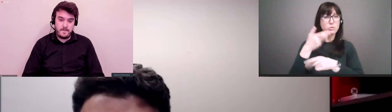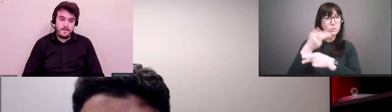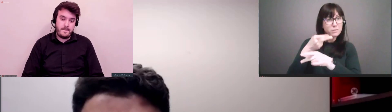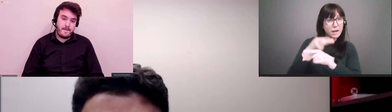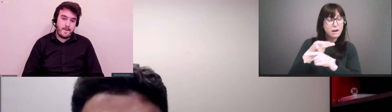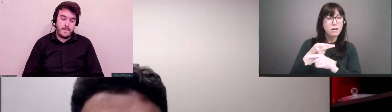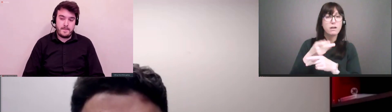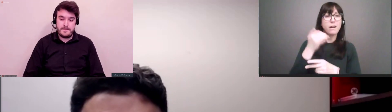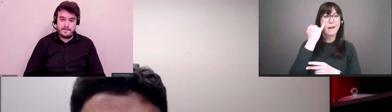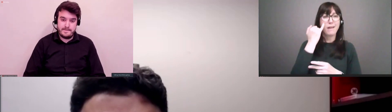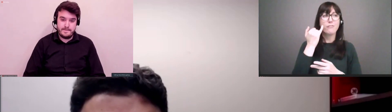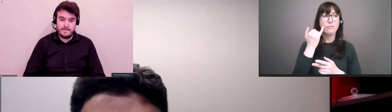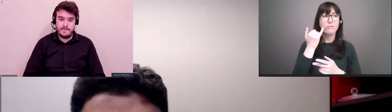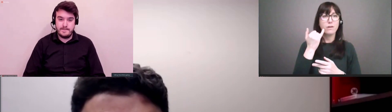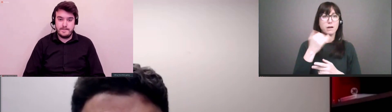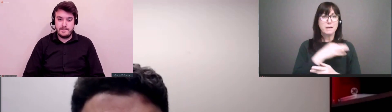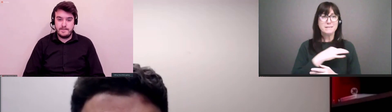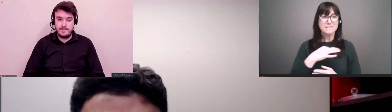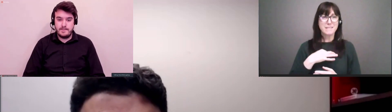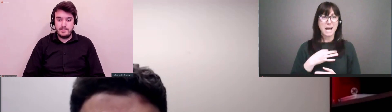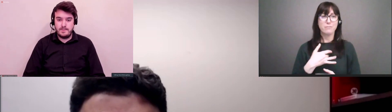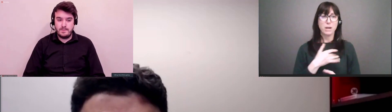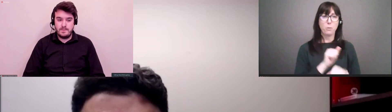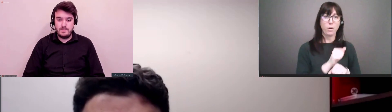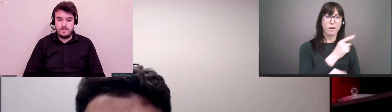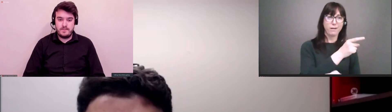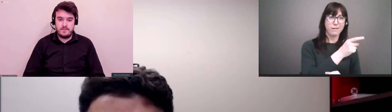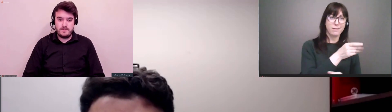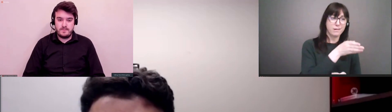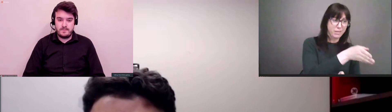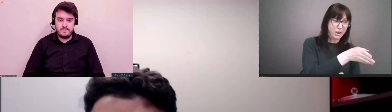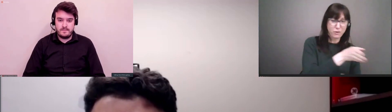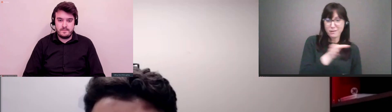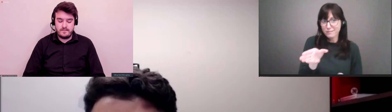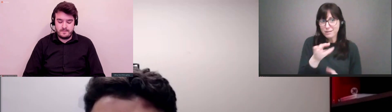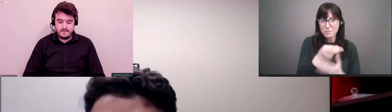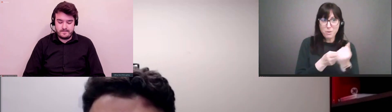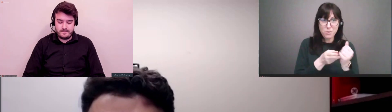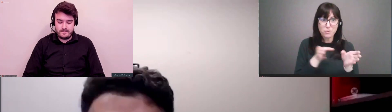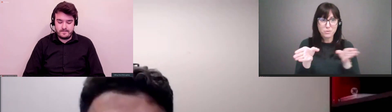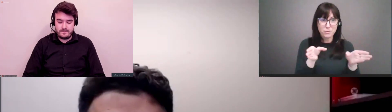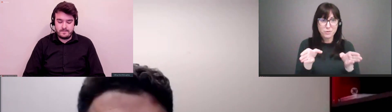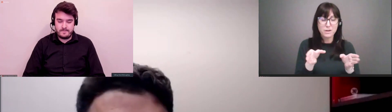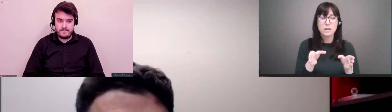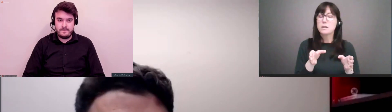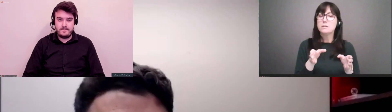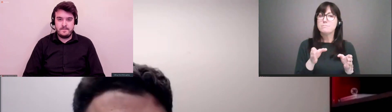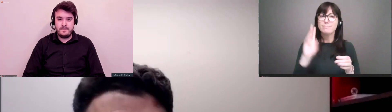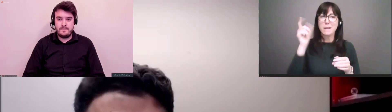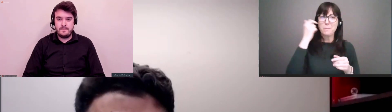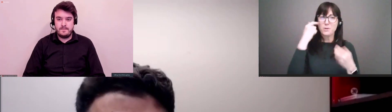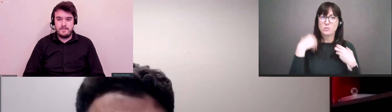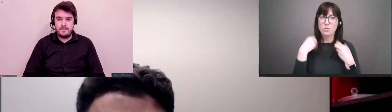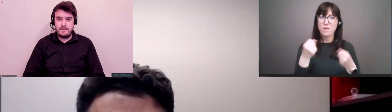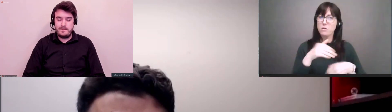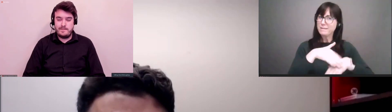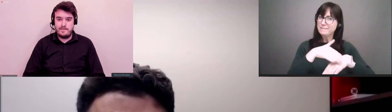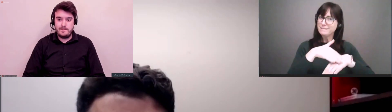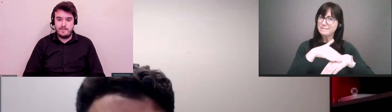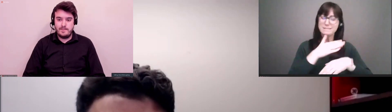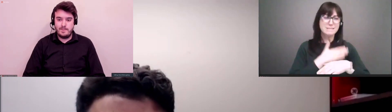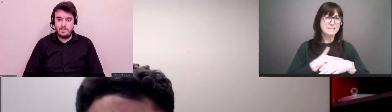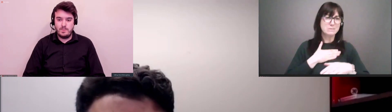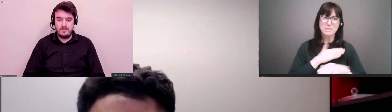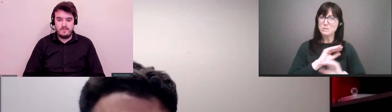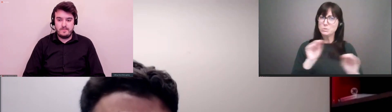than one. It's been flagged by the Ministry of Health repeatedly, urging people to